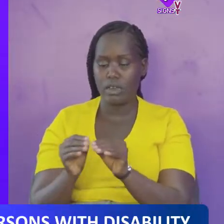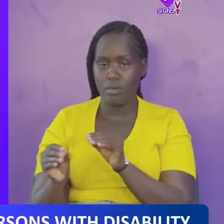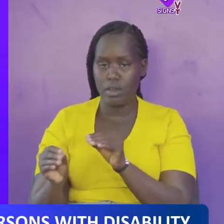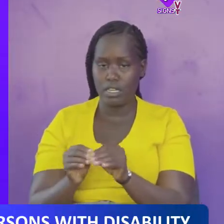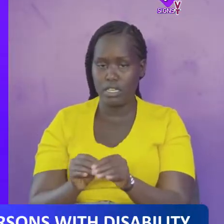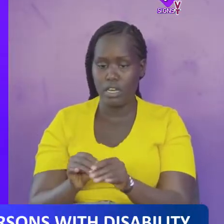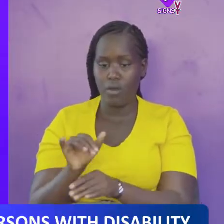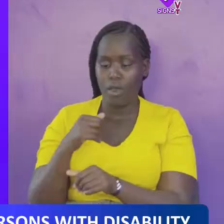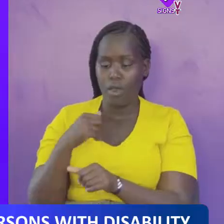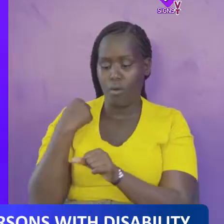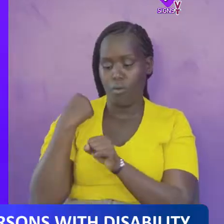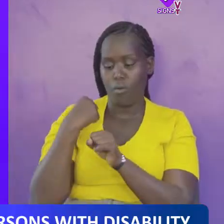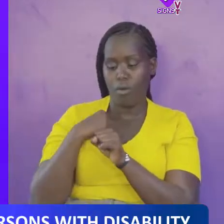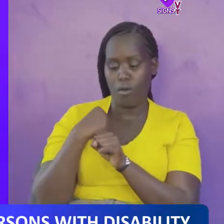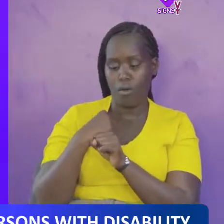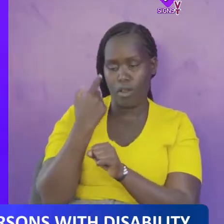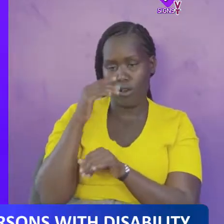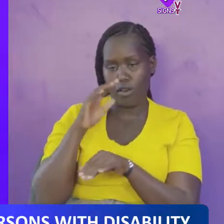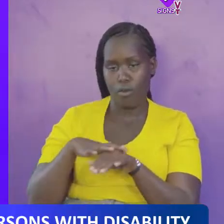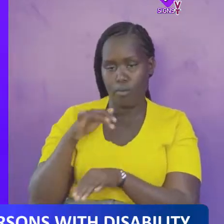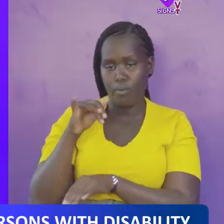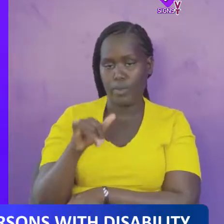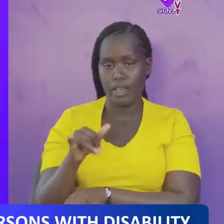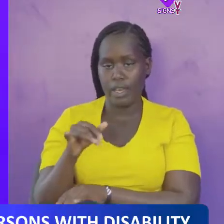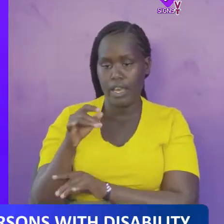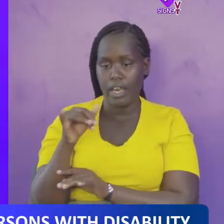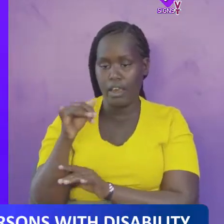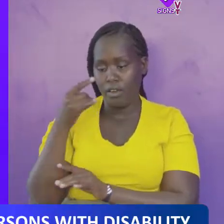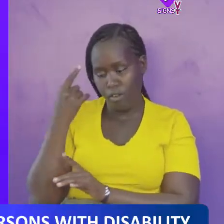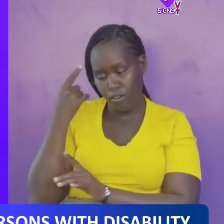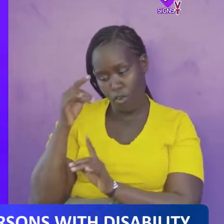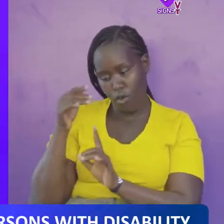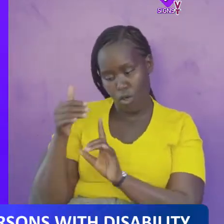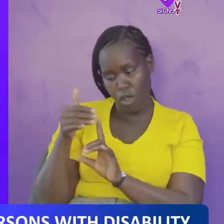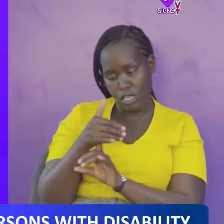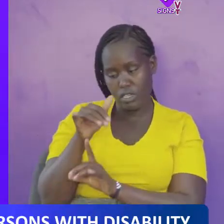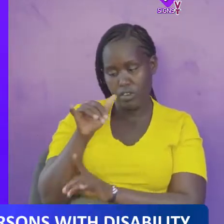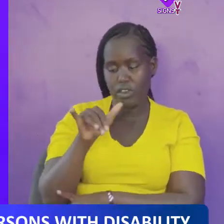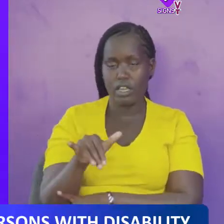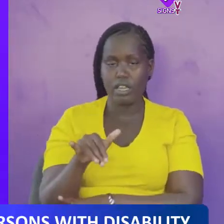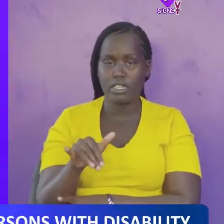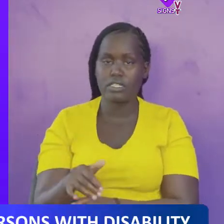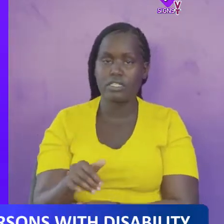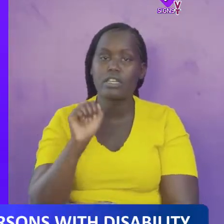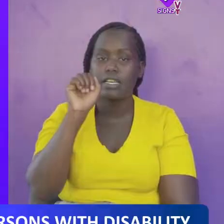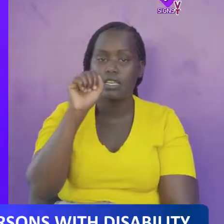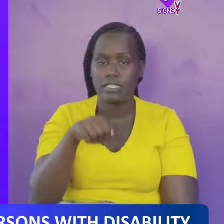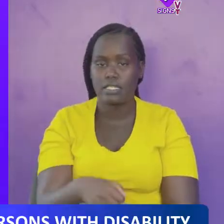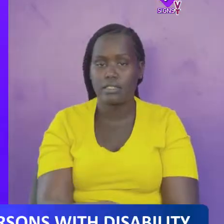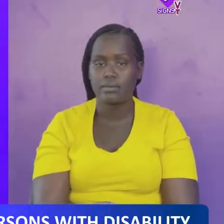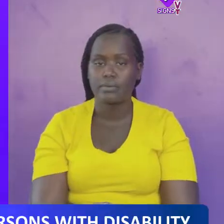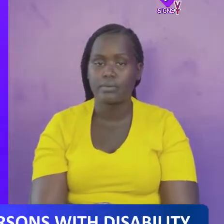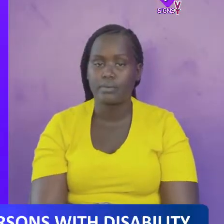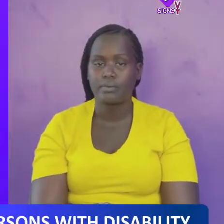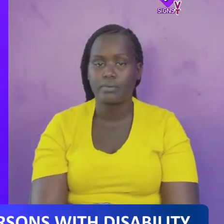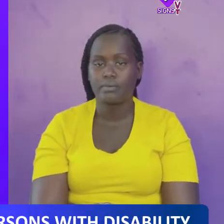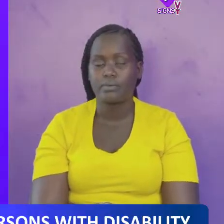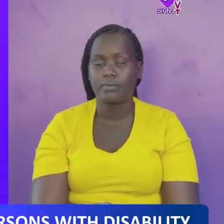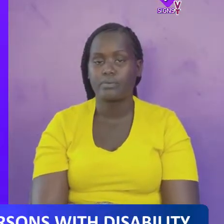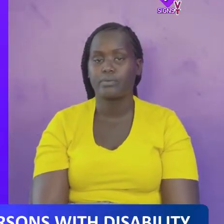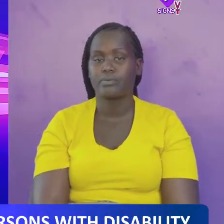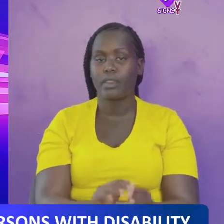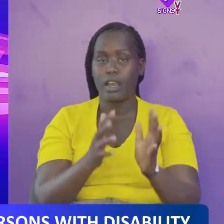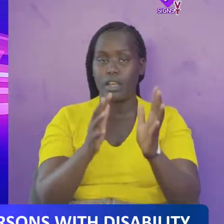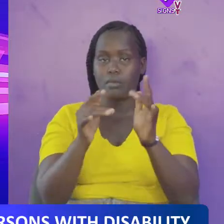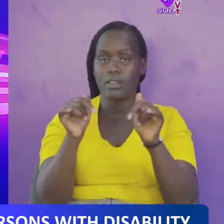working on that. Modalities of achieving that, Yes. As you celebrate this